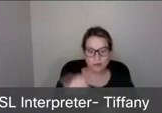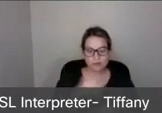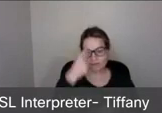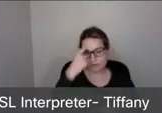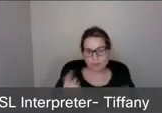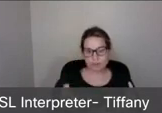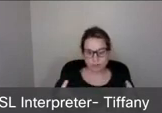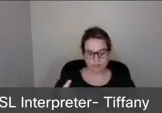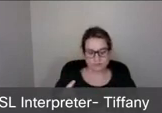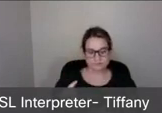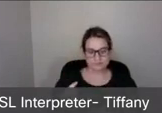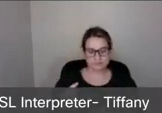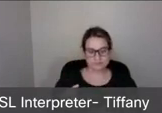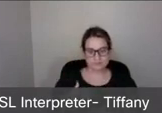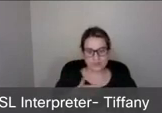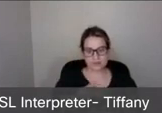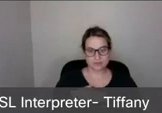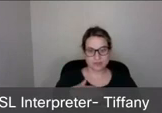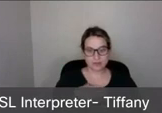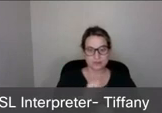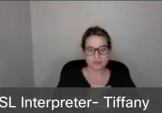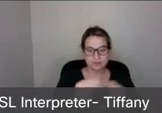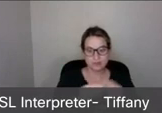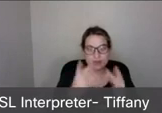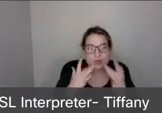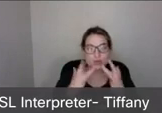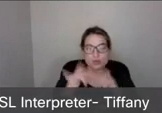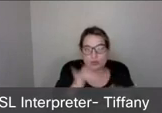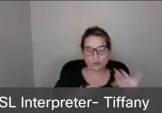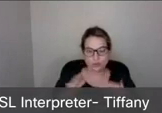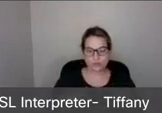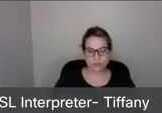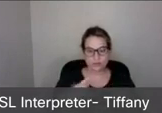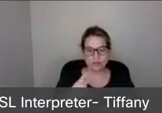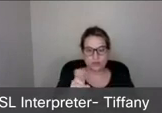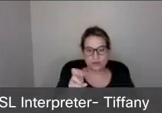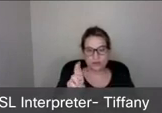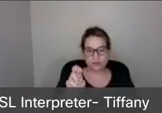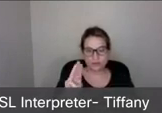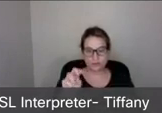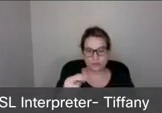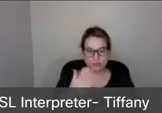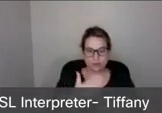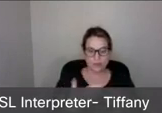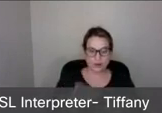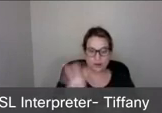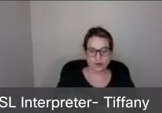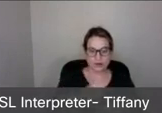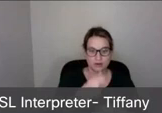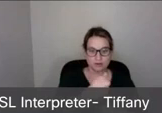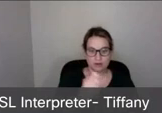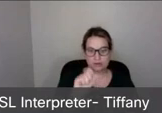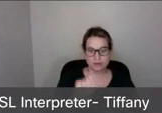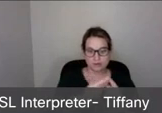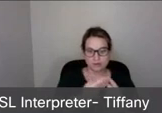did. Just please work to make it more rural. The urban part that you have put in District 7, we need to have that